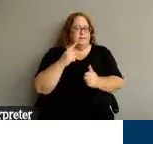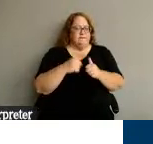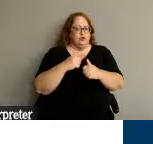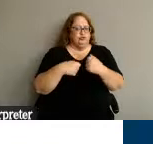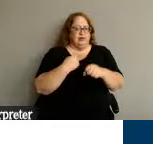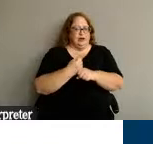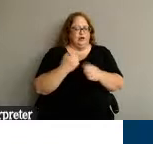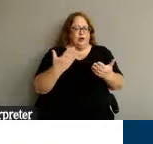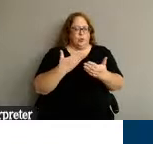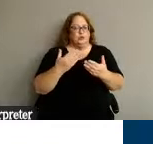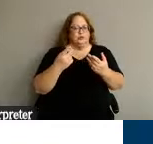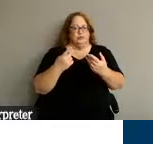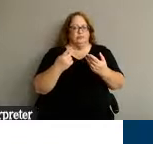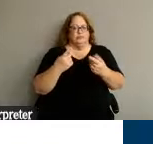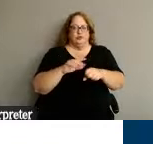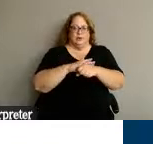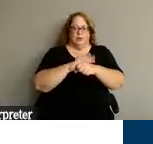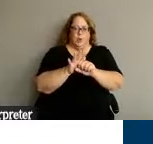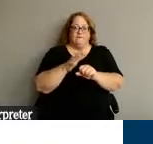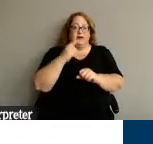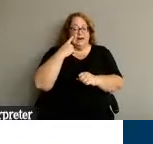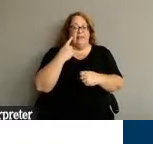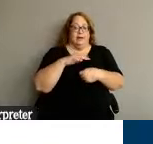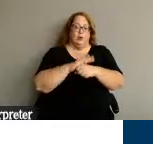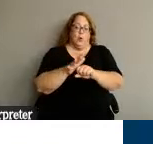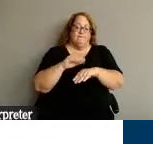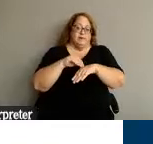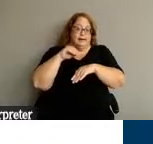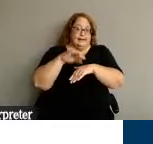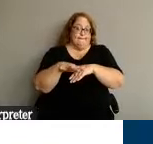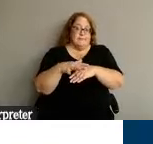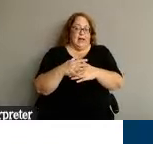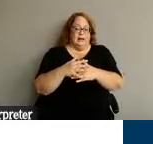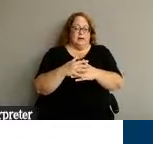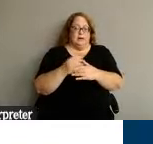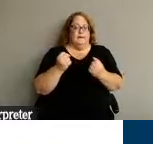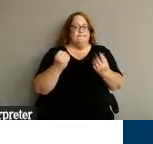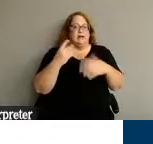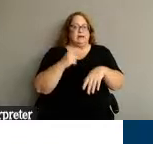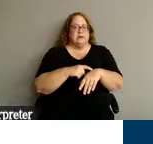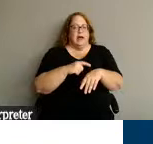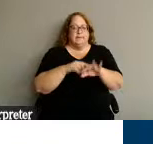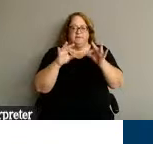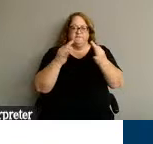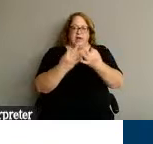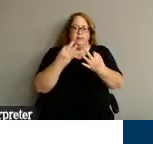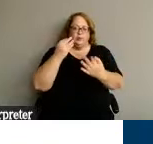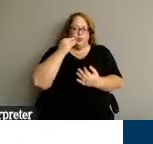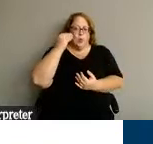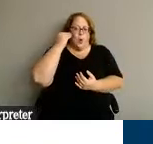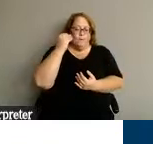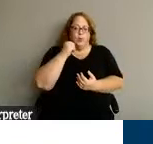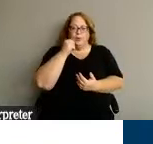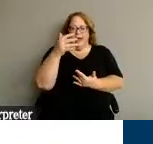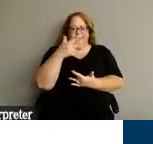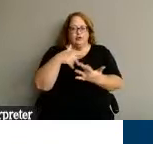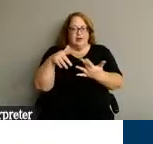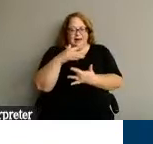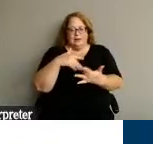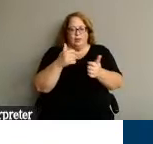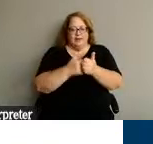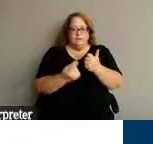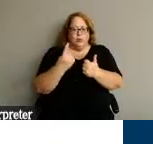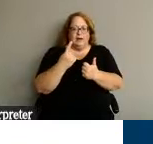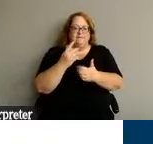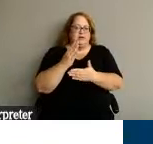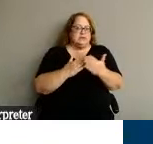during COVID, and I do think that COVID did have that impact where a lot of times families were at home, we weren't interacting with everyone, even some